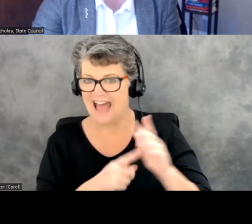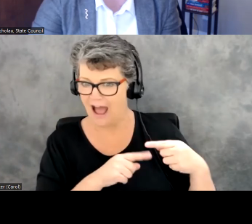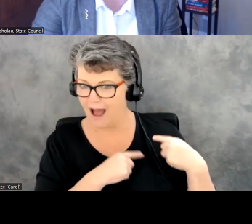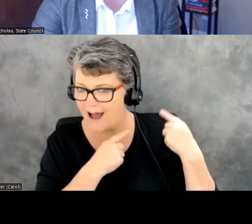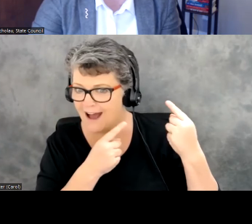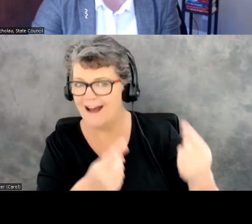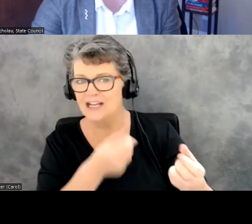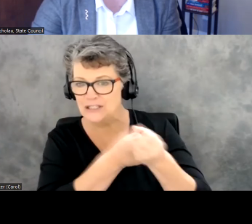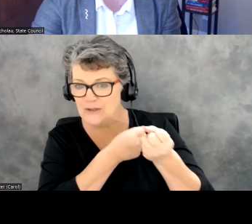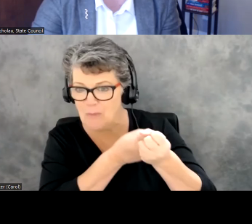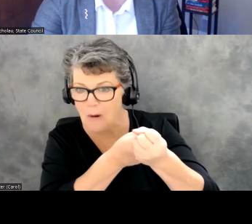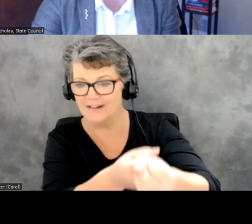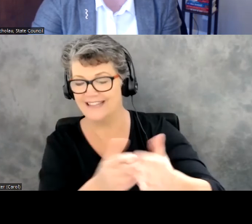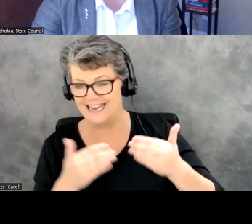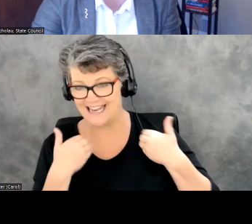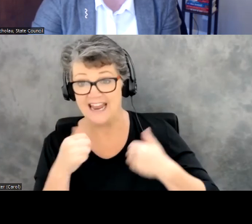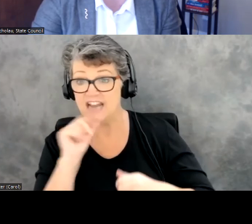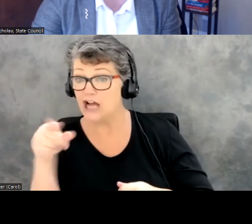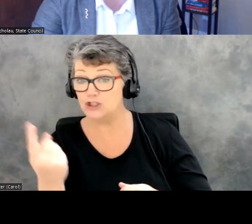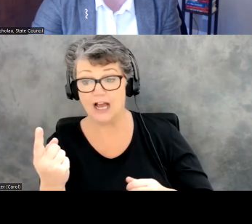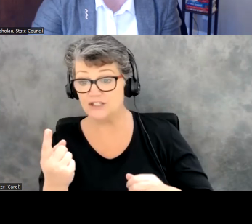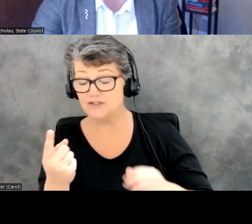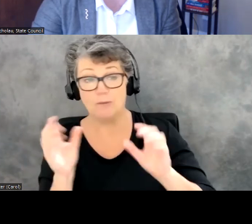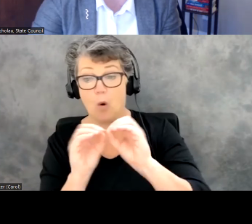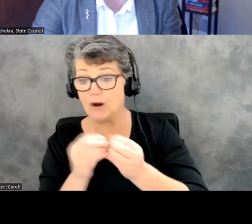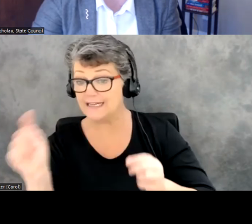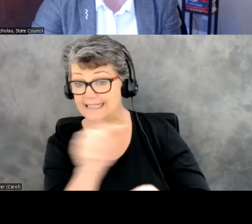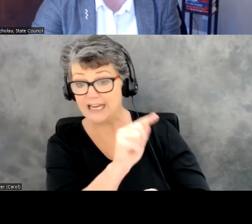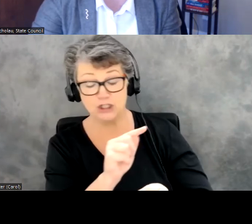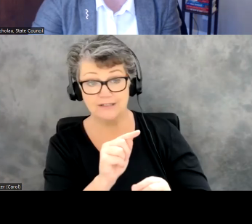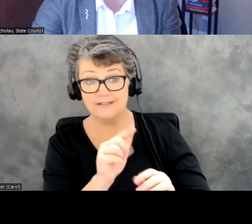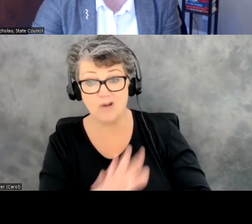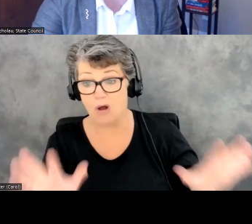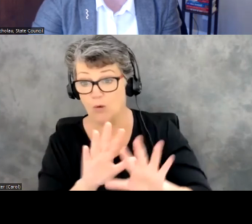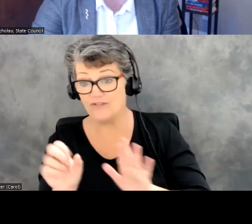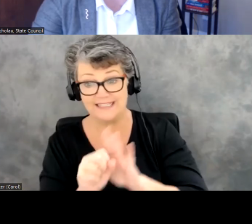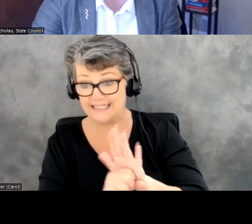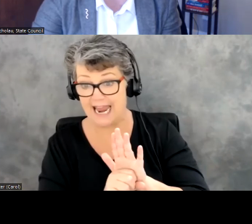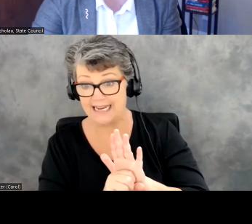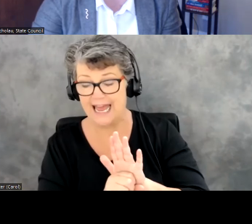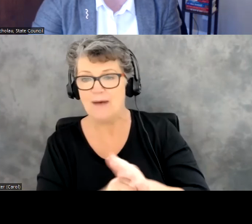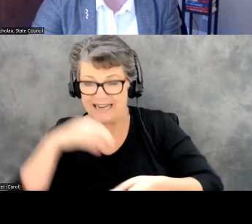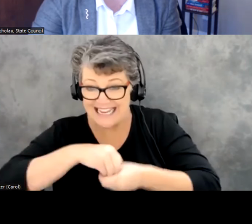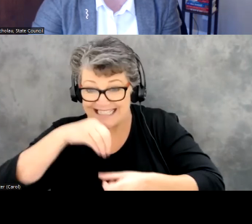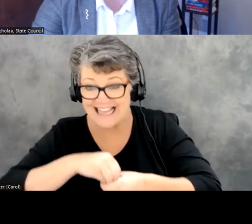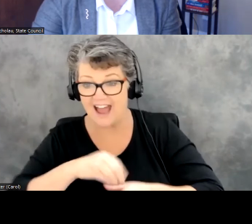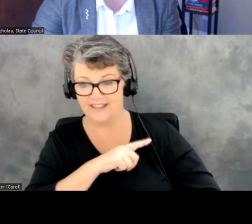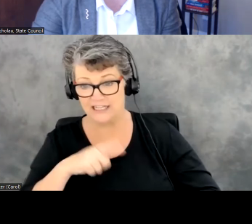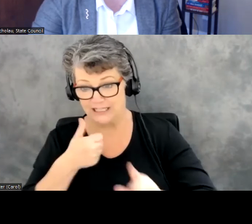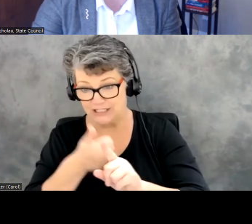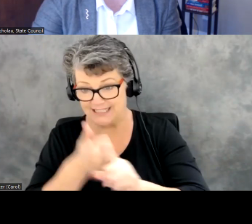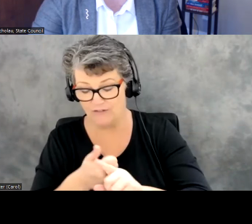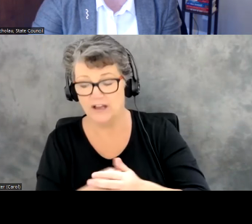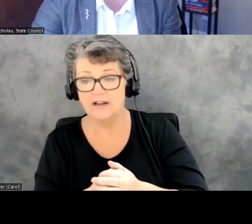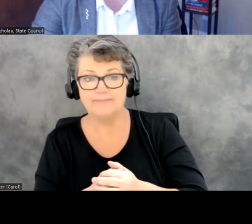much support we really have, not just from organizations and entities across the state, but inside the legislature,